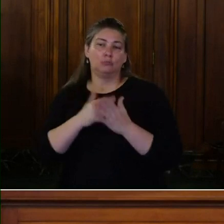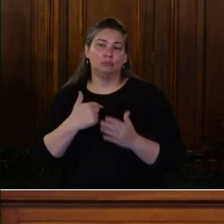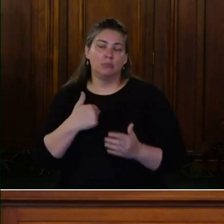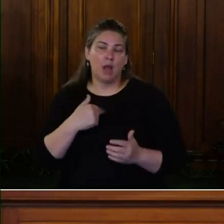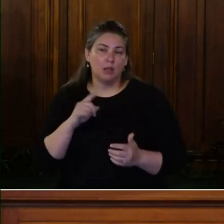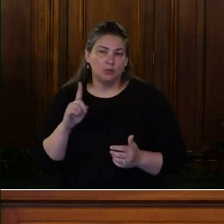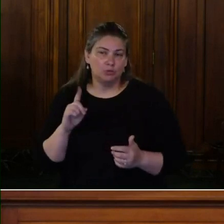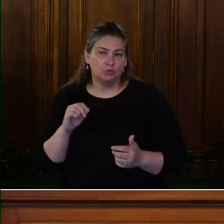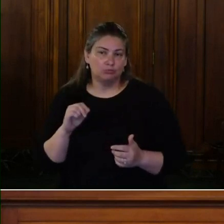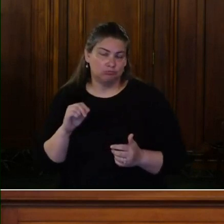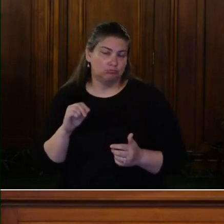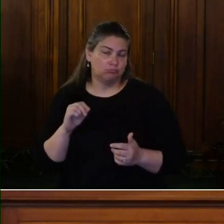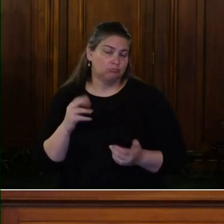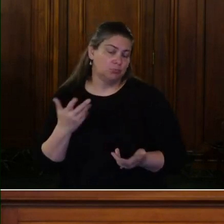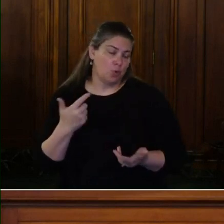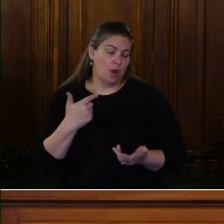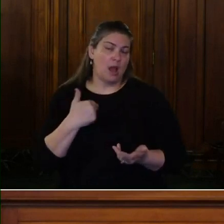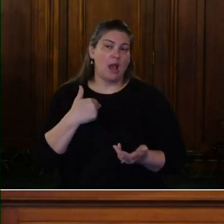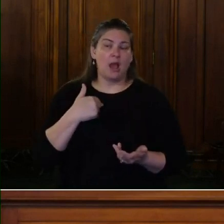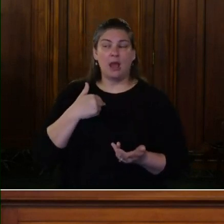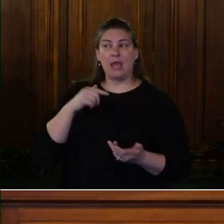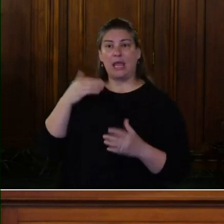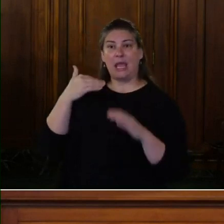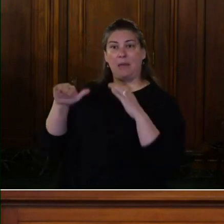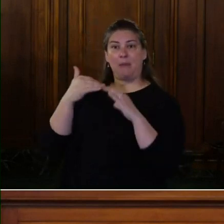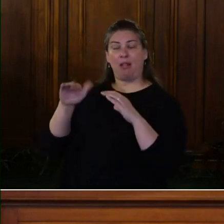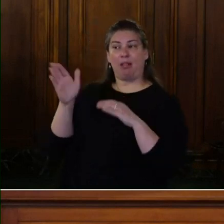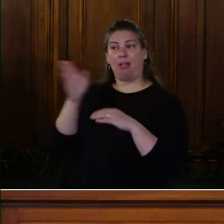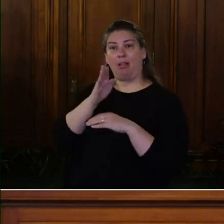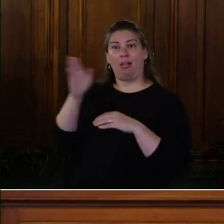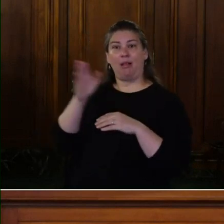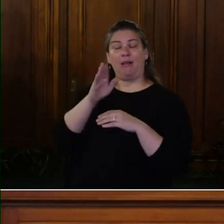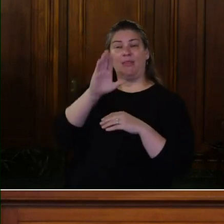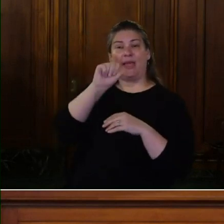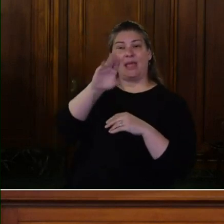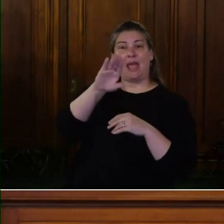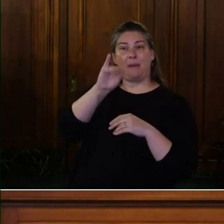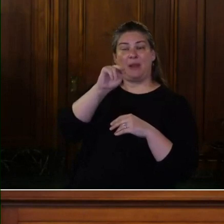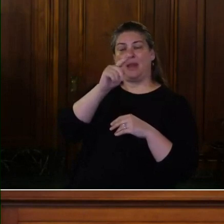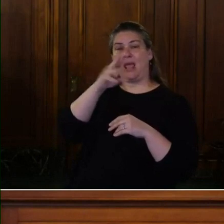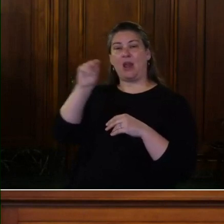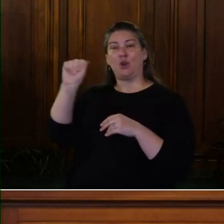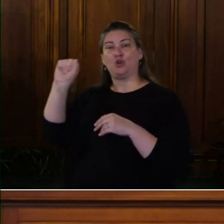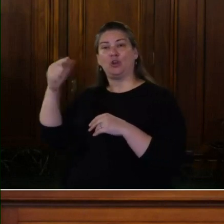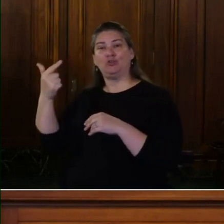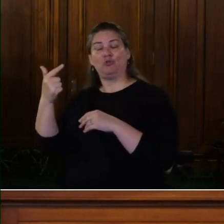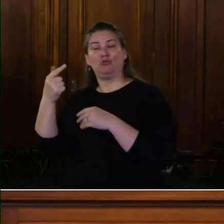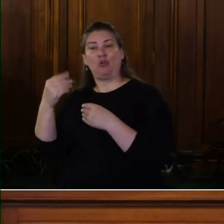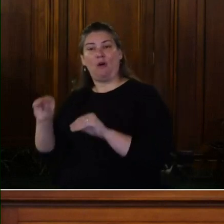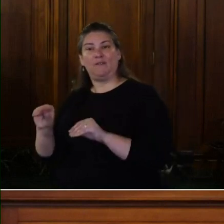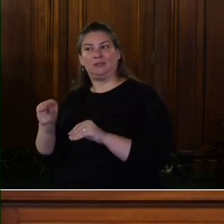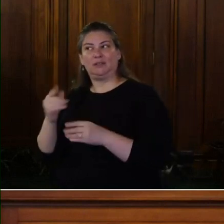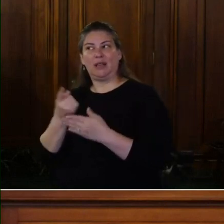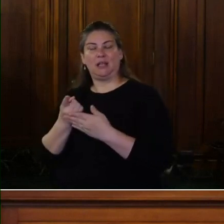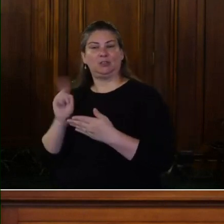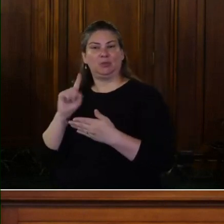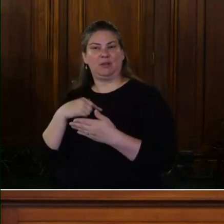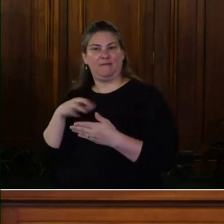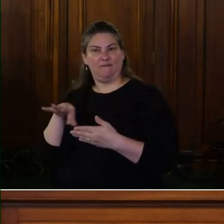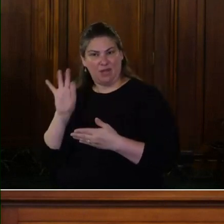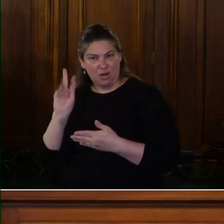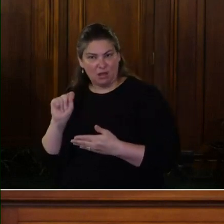And so I learned about this based on an email between the cabinet and the Attorney General's office late last week.